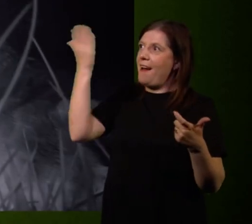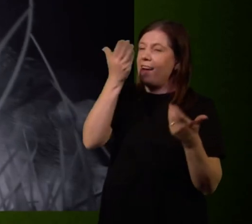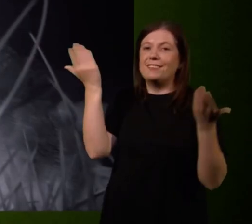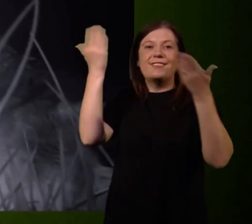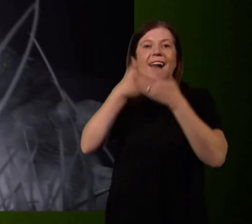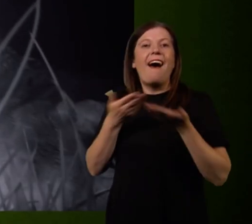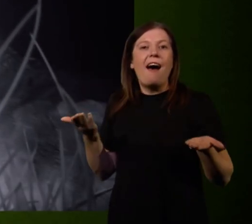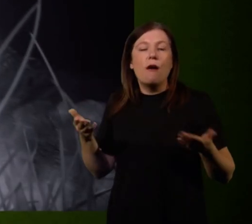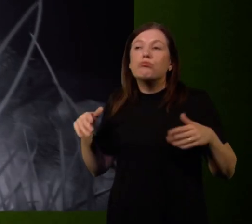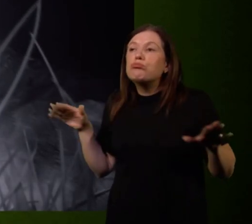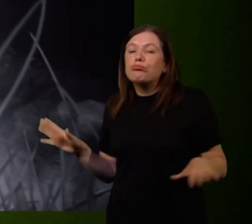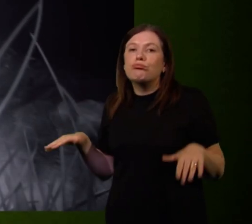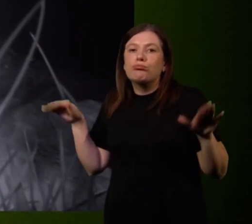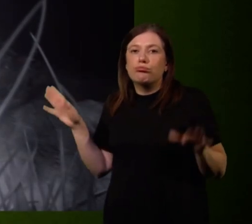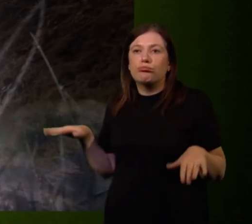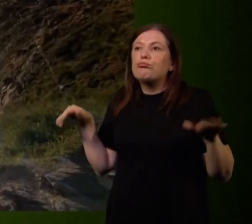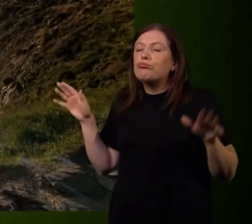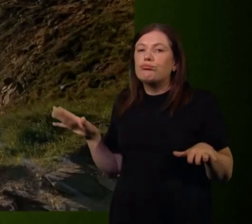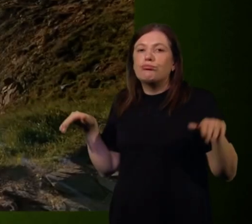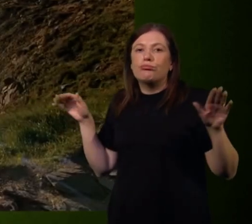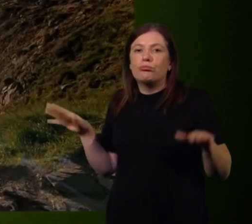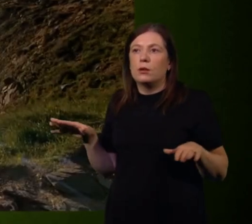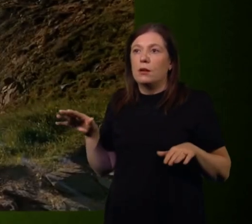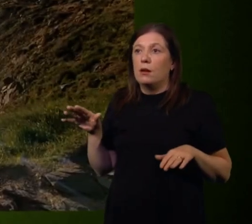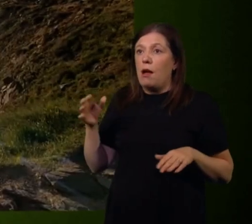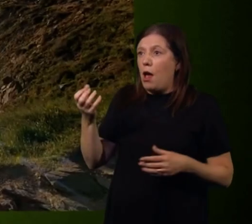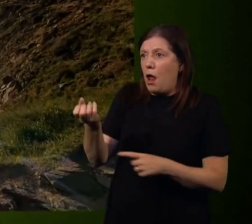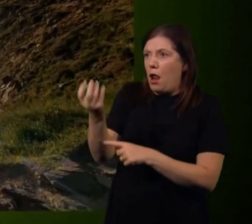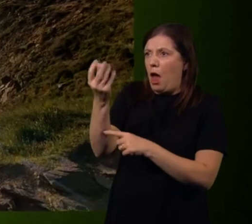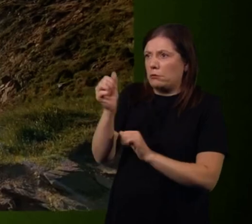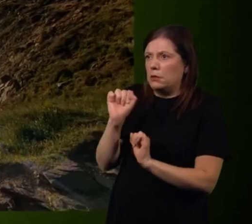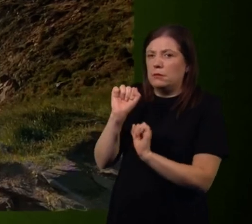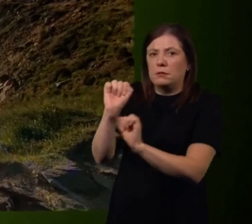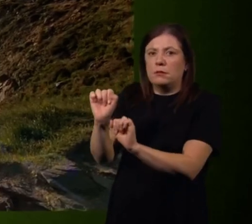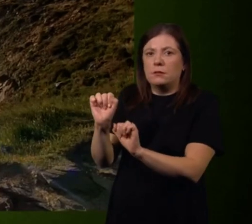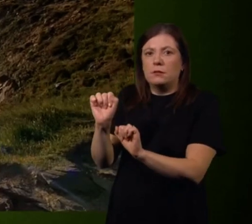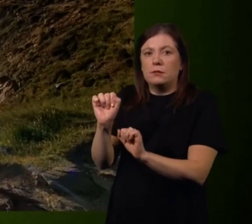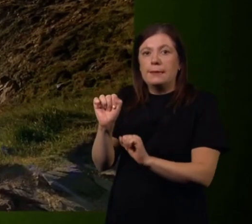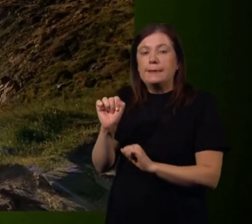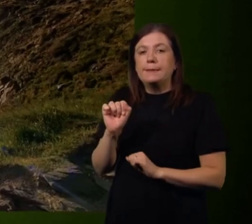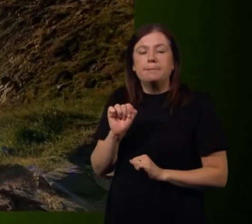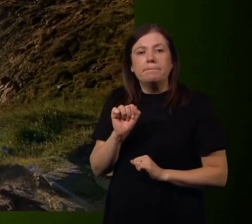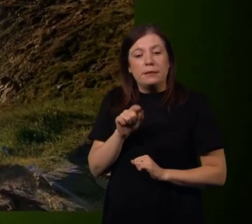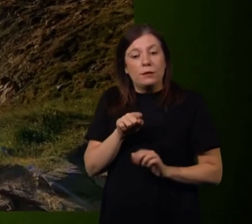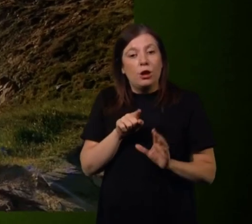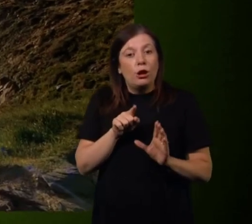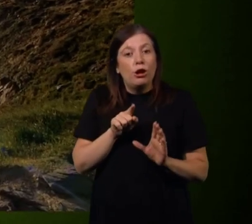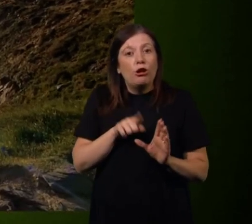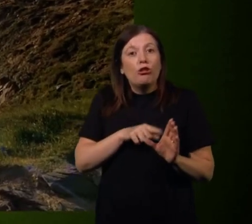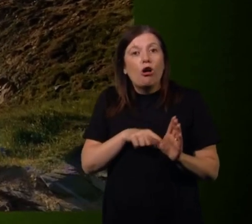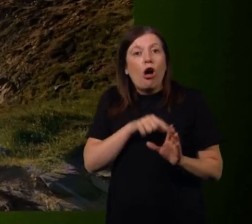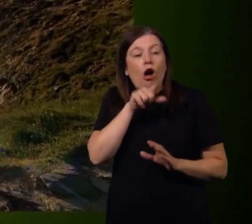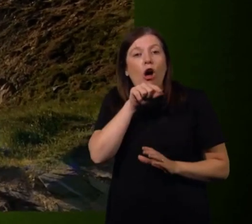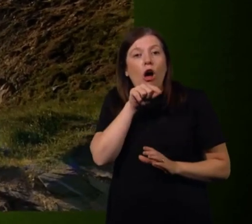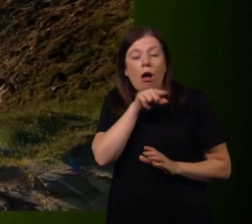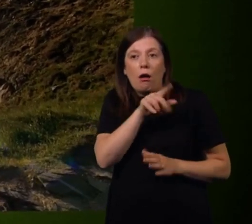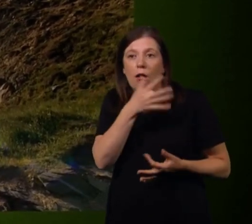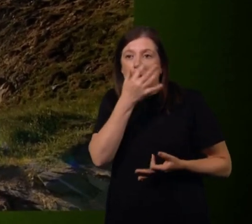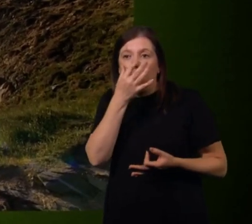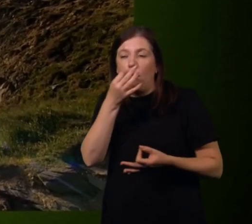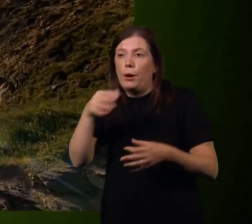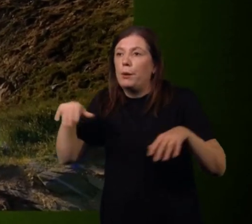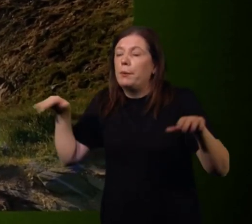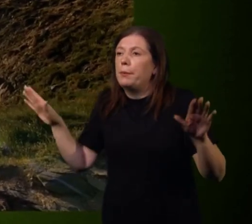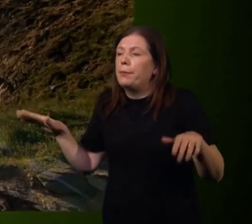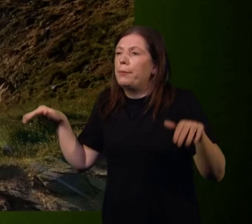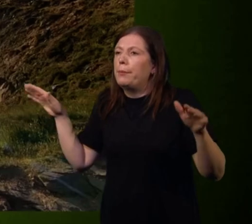darkness. So the adults will know not to fly to the light, but for some reason the sub-adults, the juveniles, are attracted to those city lights. And